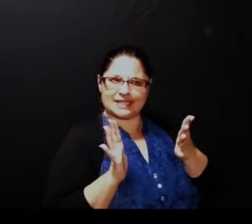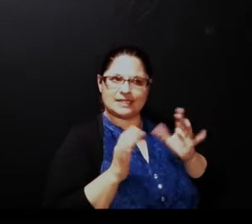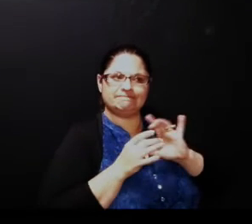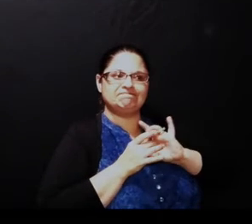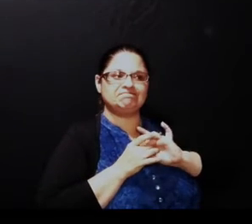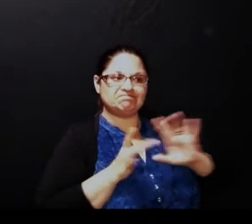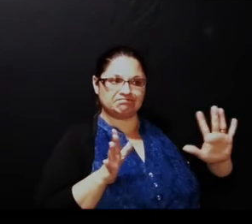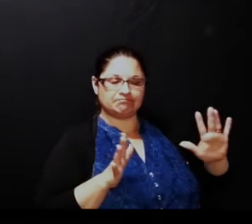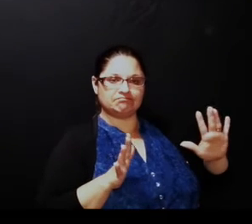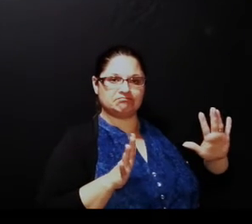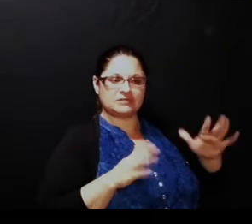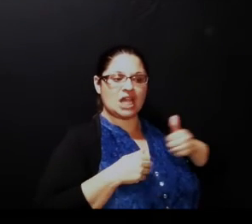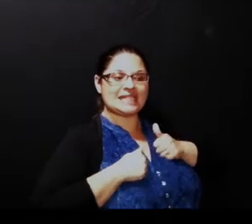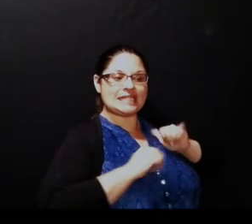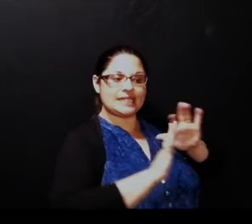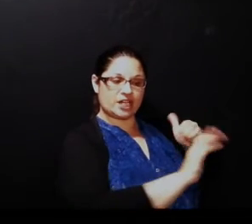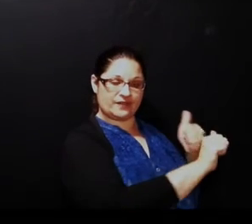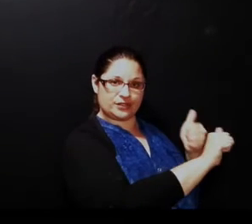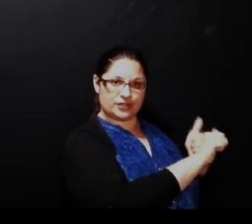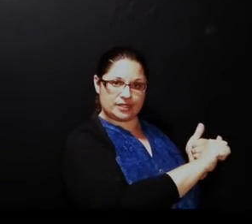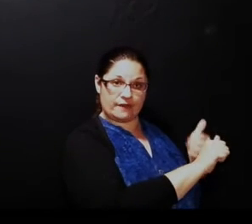else.